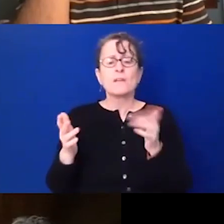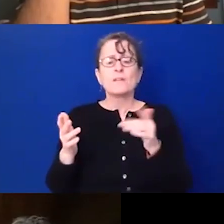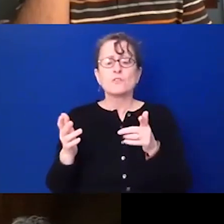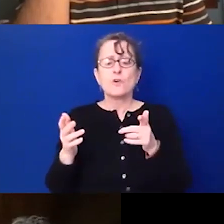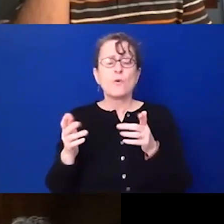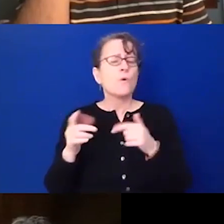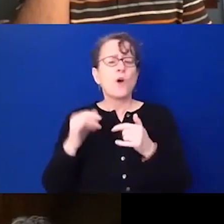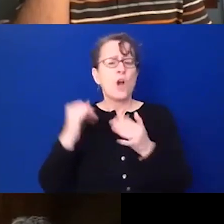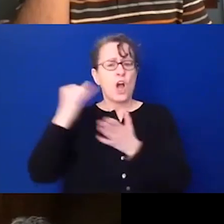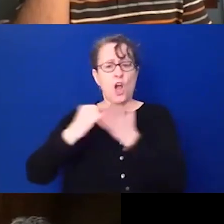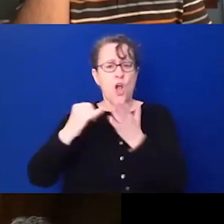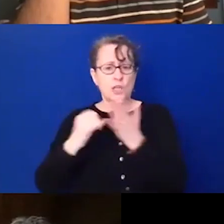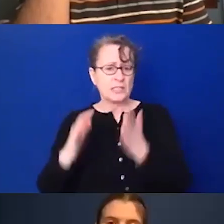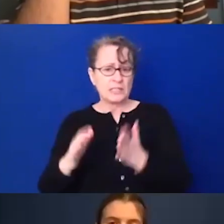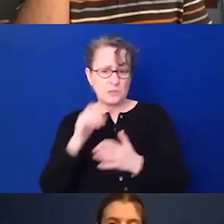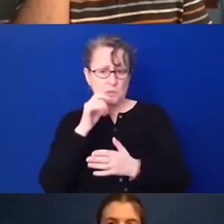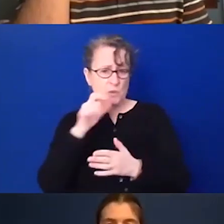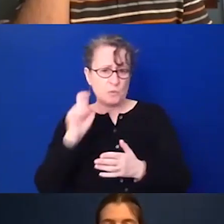direct it.